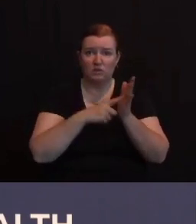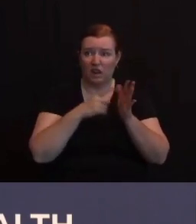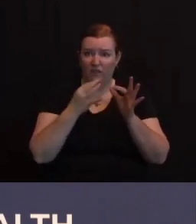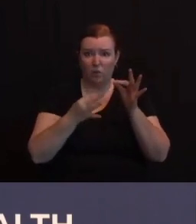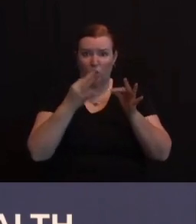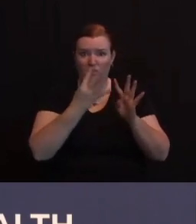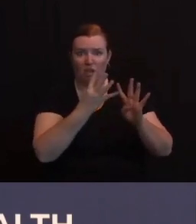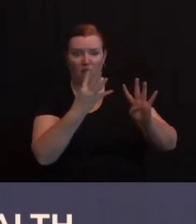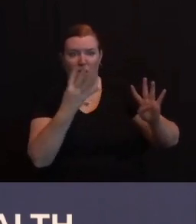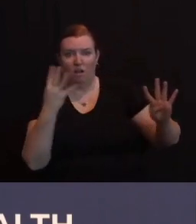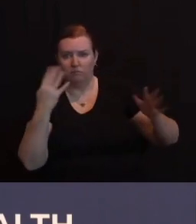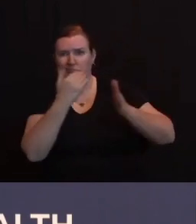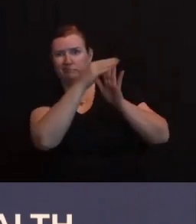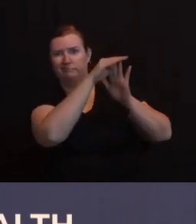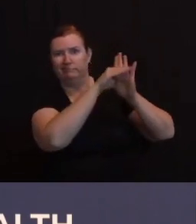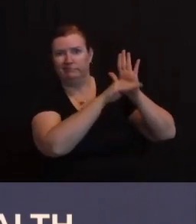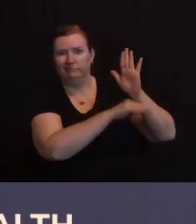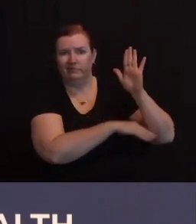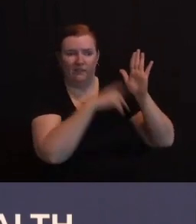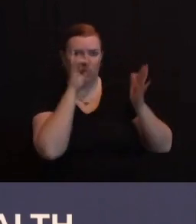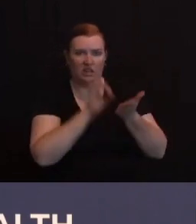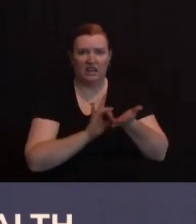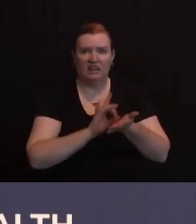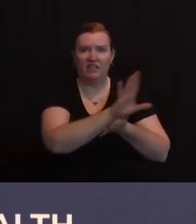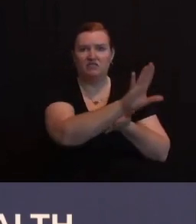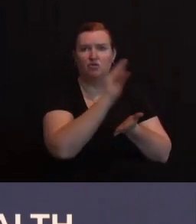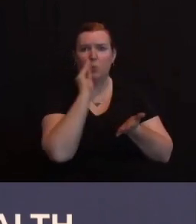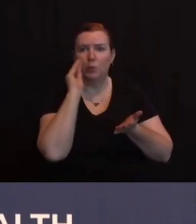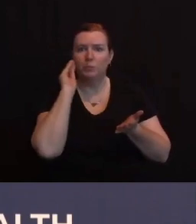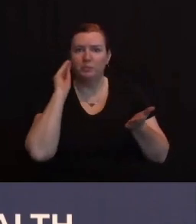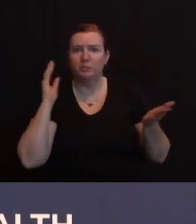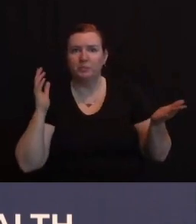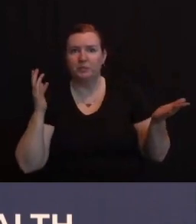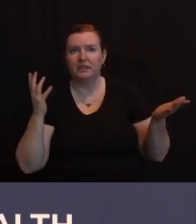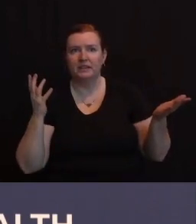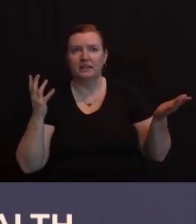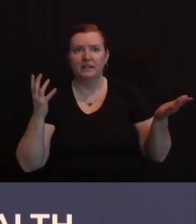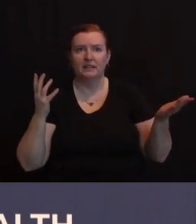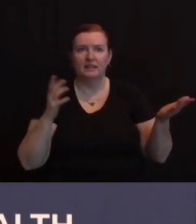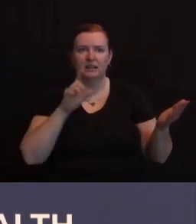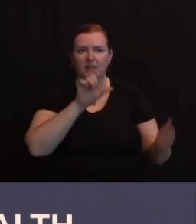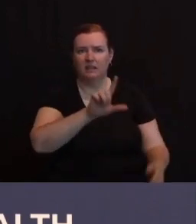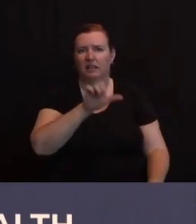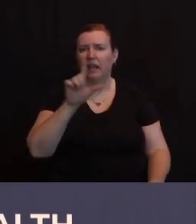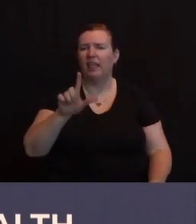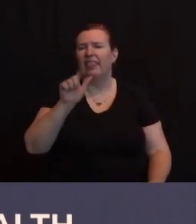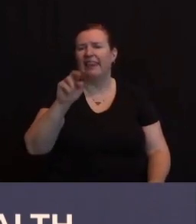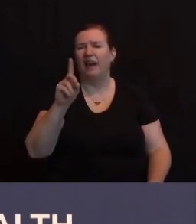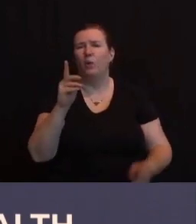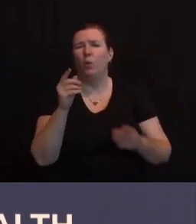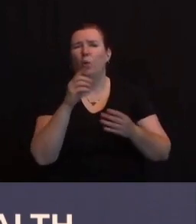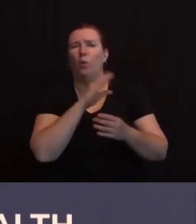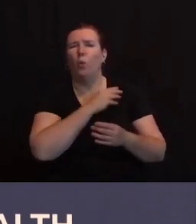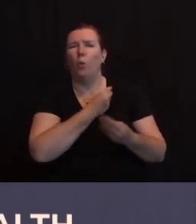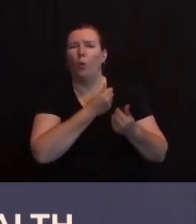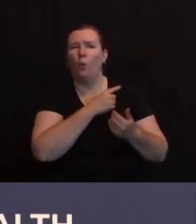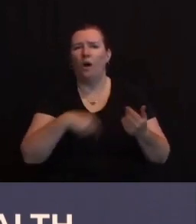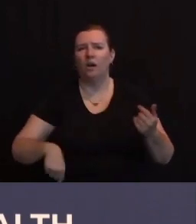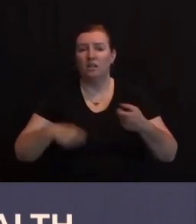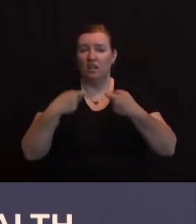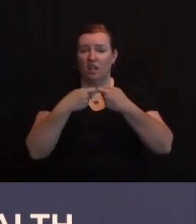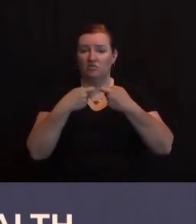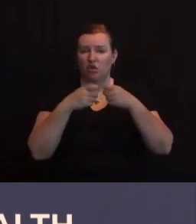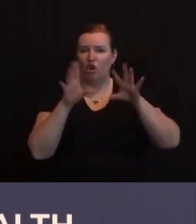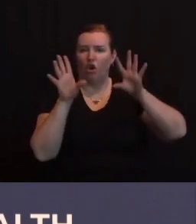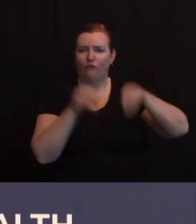they're dealing with landlords shutting off utilities and doing other intimidating tactics to try to force them out. The residents say they call 211 but don't ever